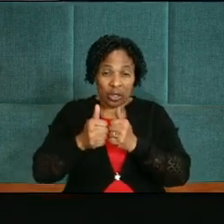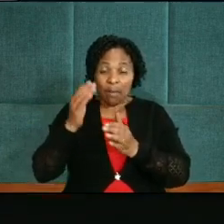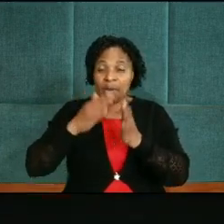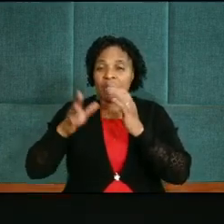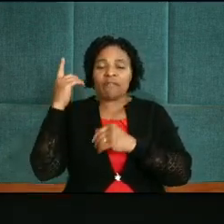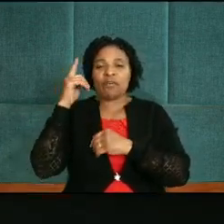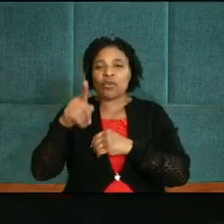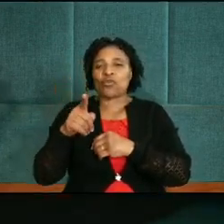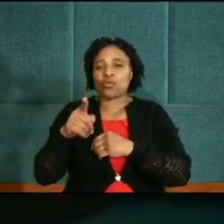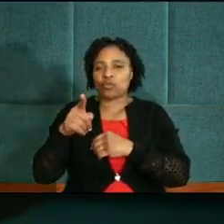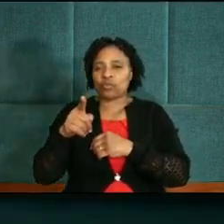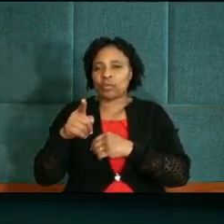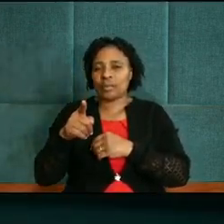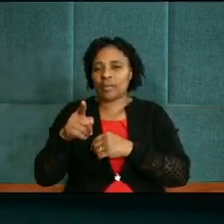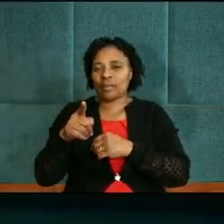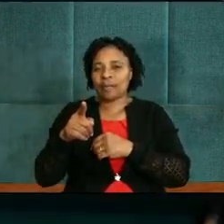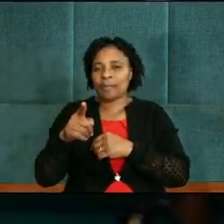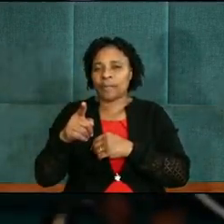world.